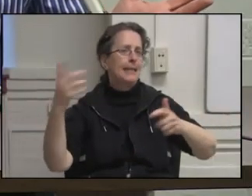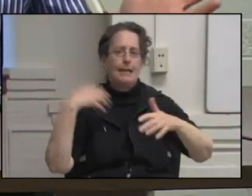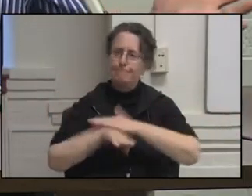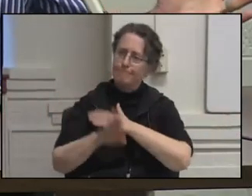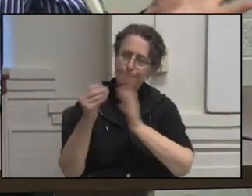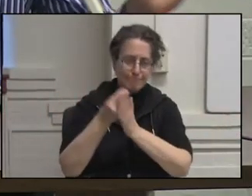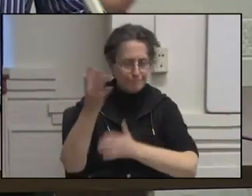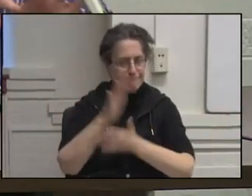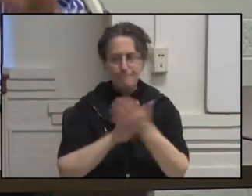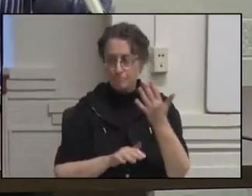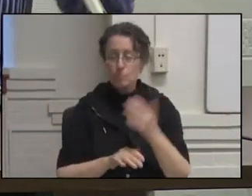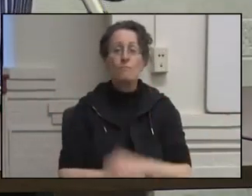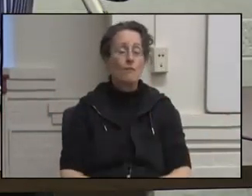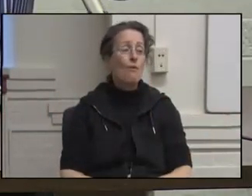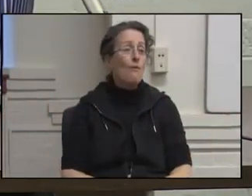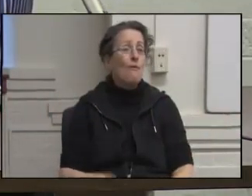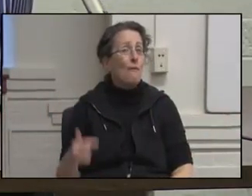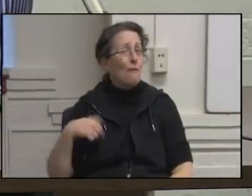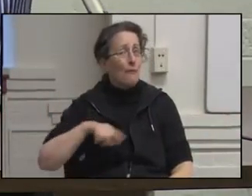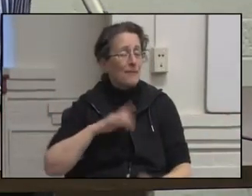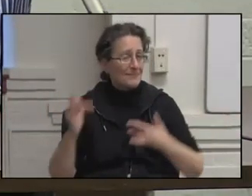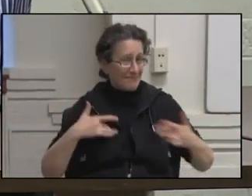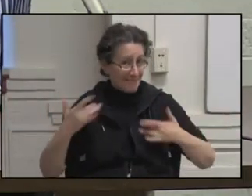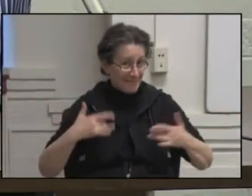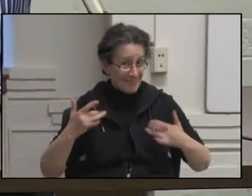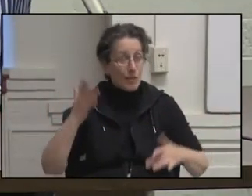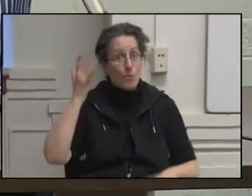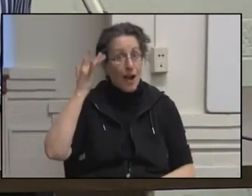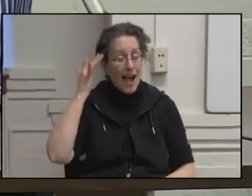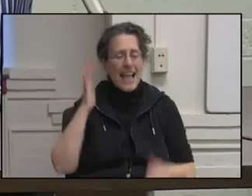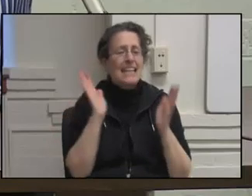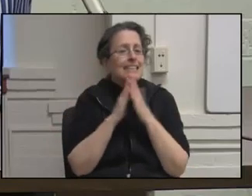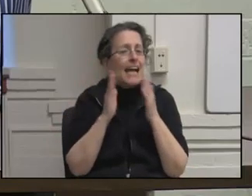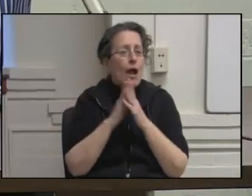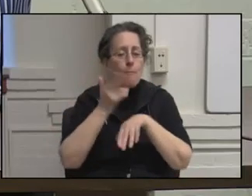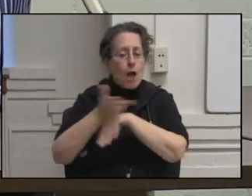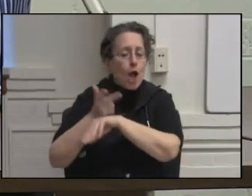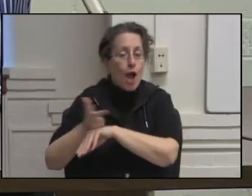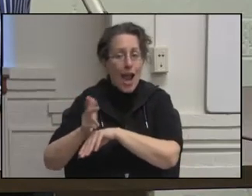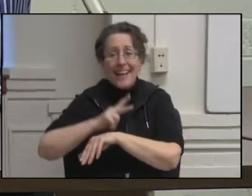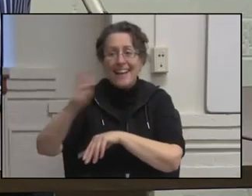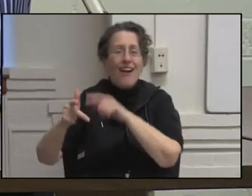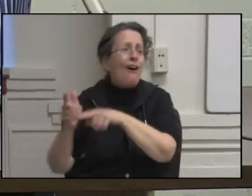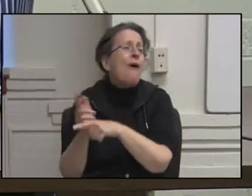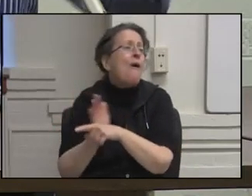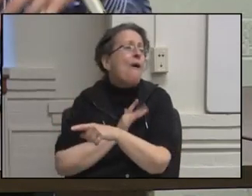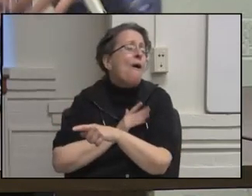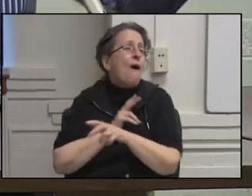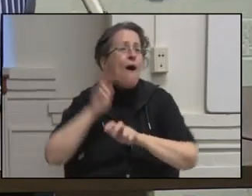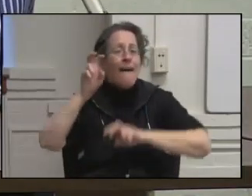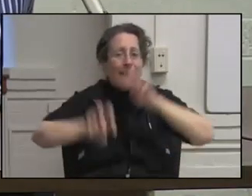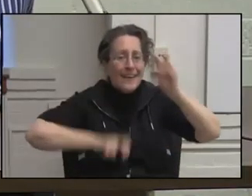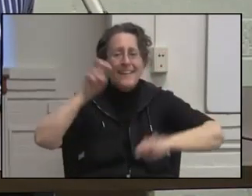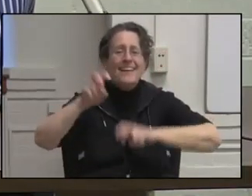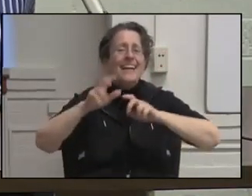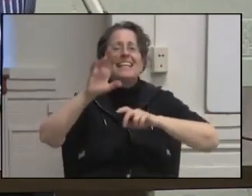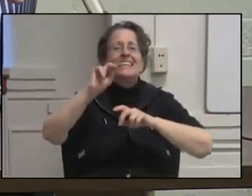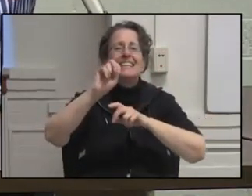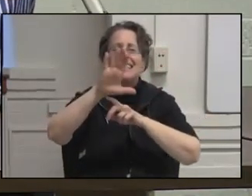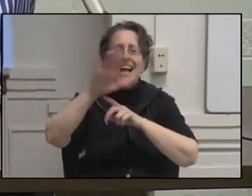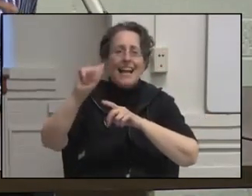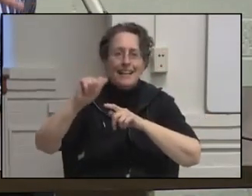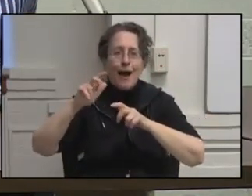about this because the next to us in the municipal parking lot there will be NECA, will be doing performances. So it really creates a nice little